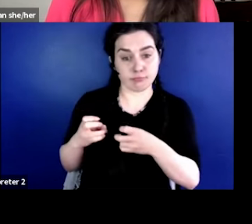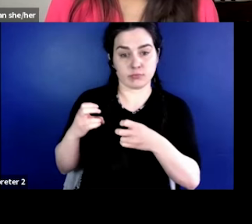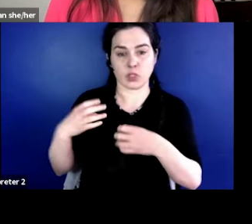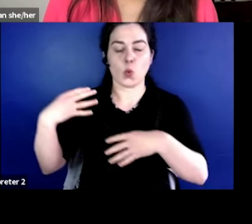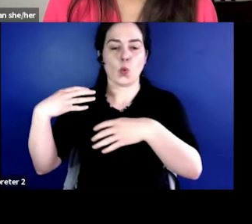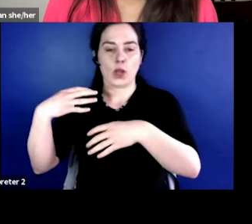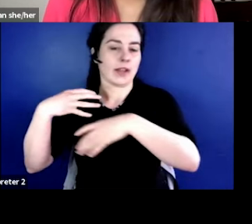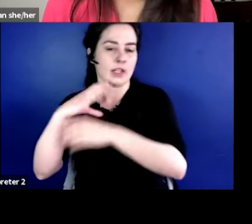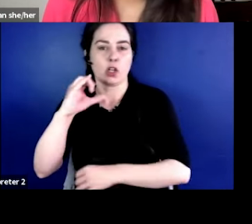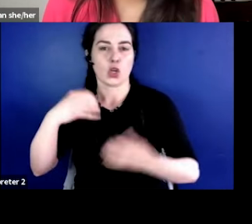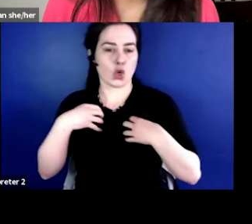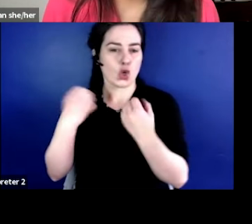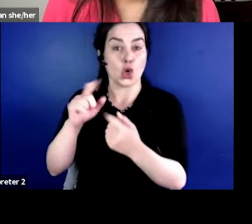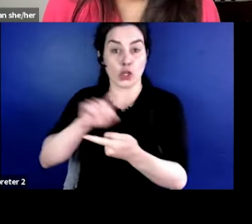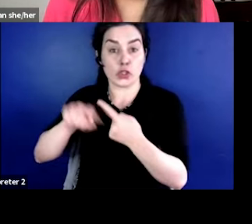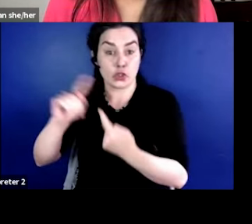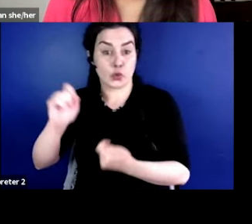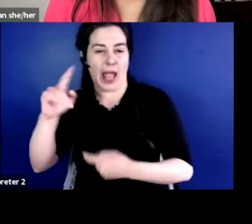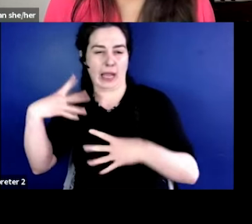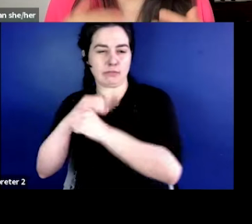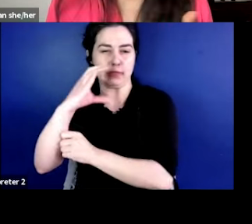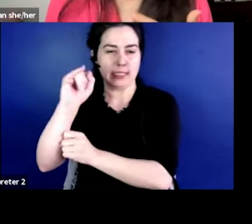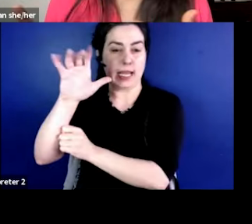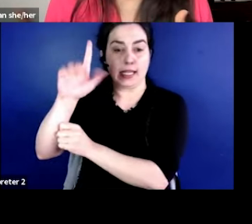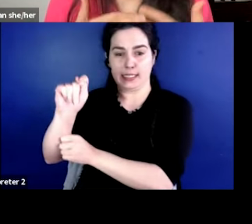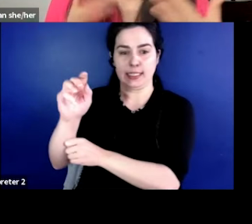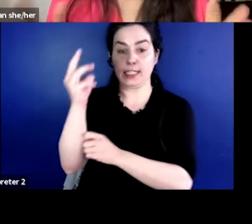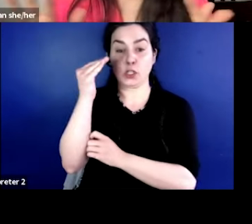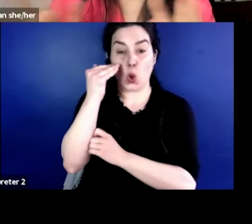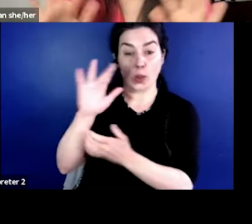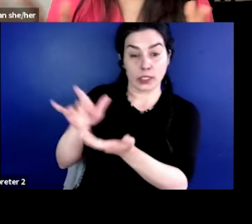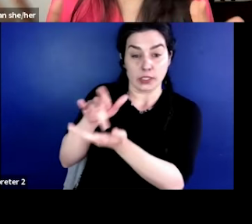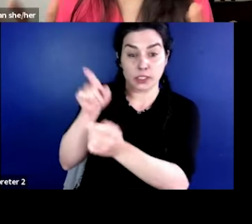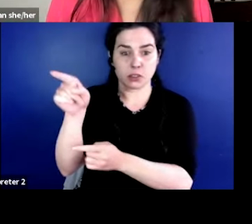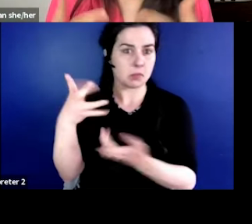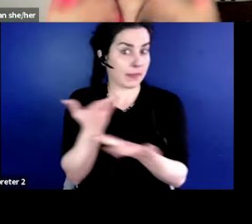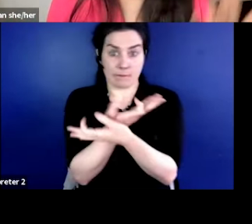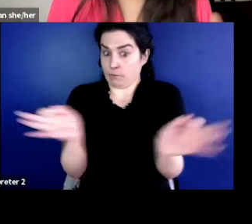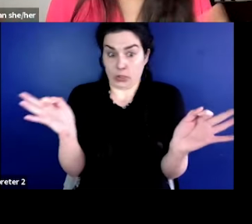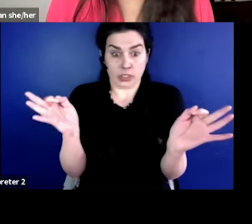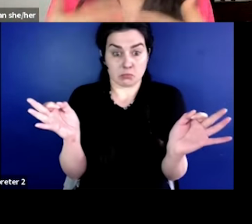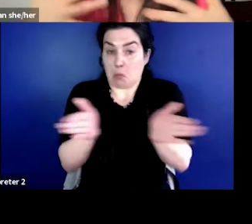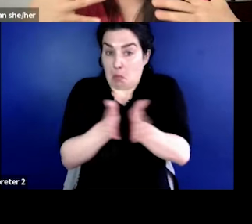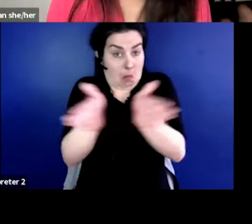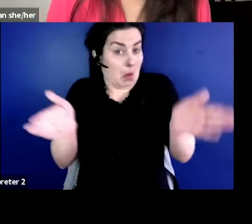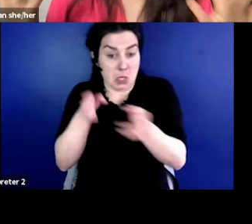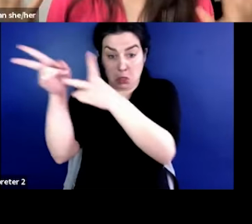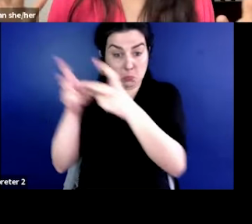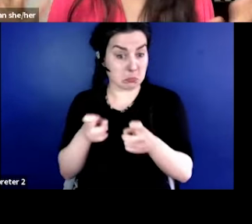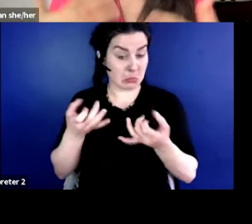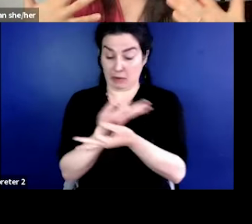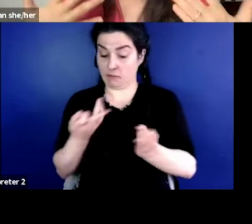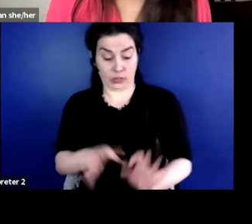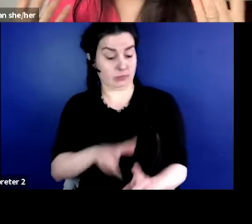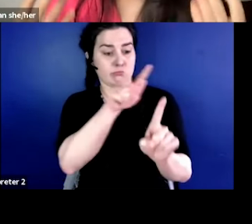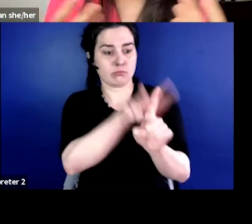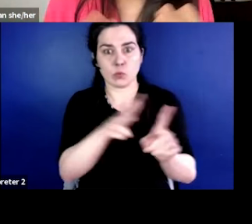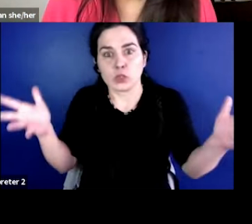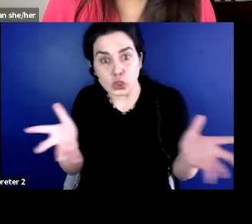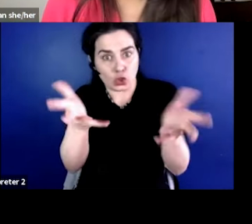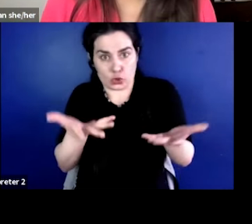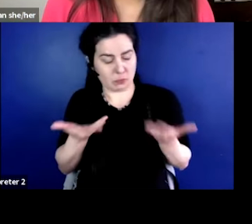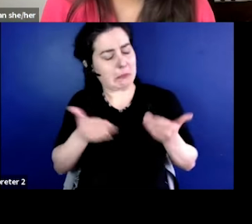available on the Possibility Seats website, and they're publicly available and free of charge to download and to implement. We encourage you to implement them. We want you